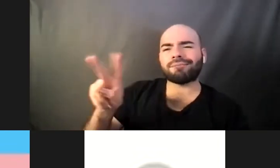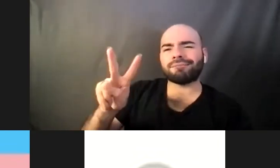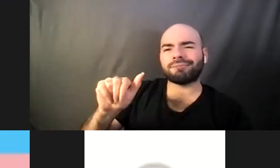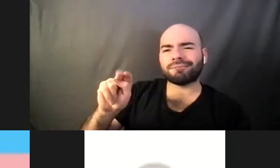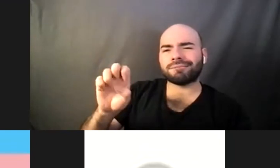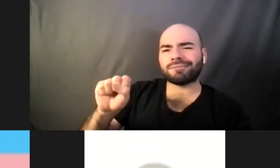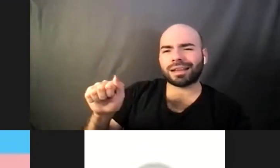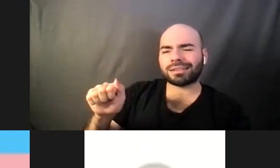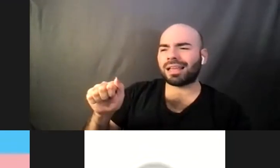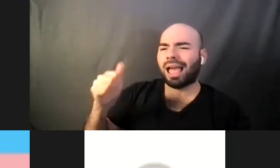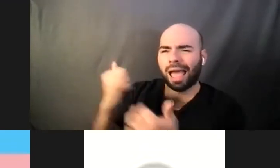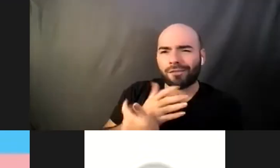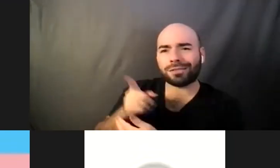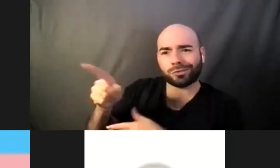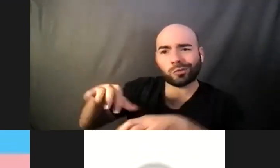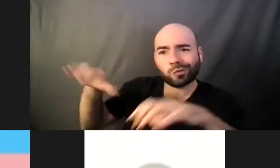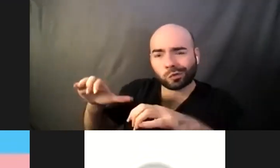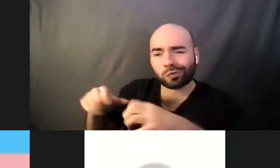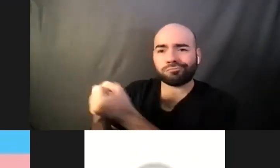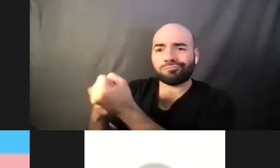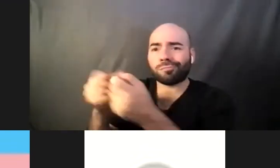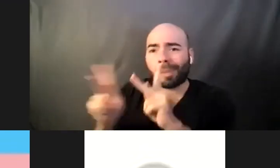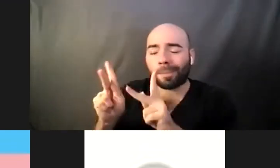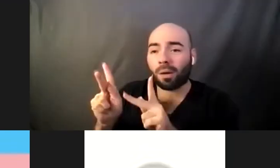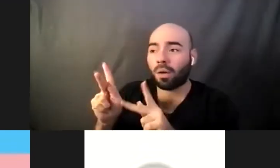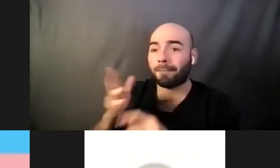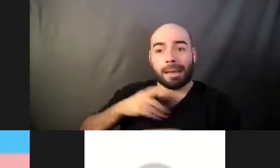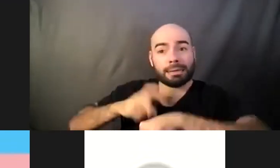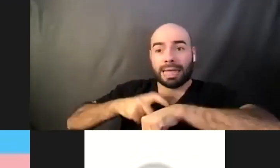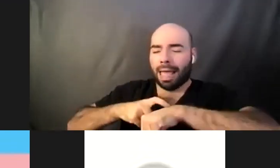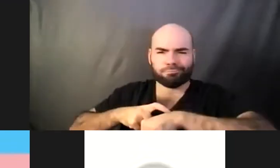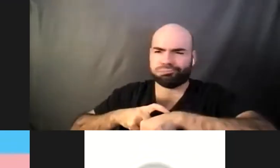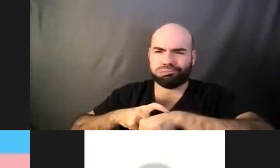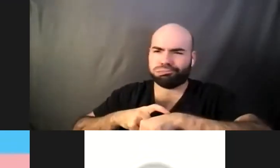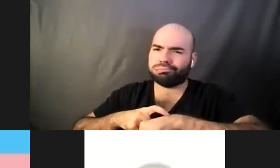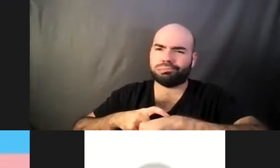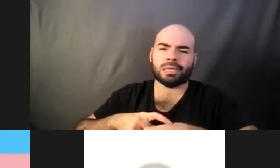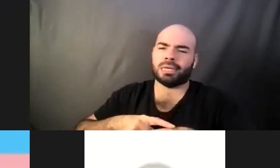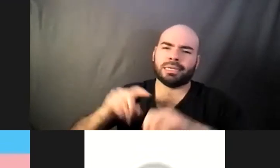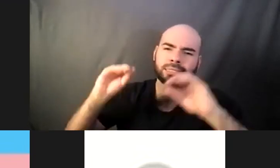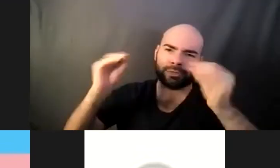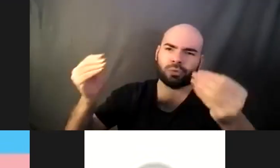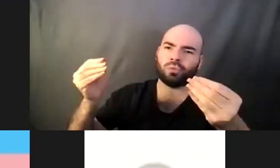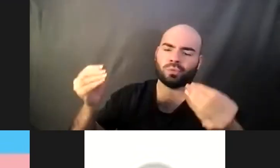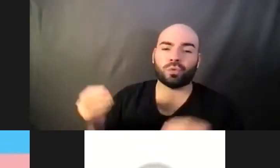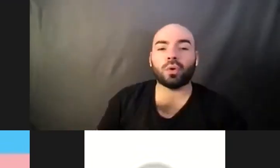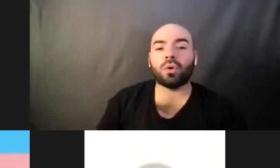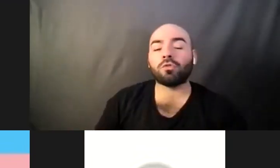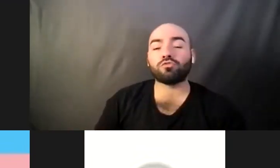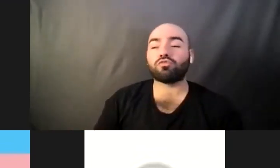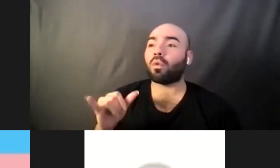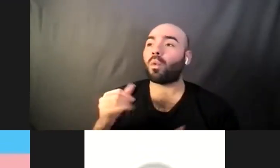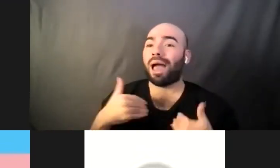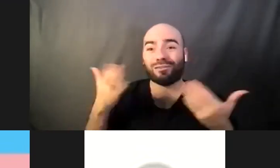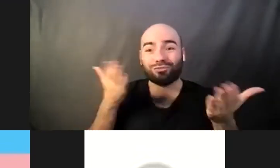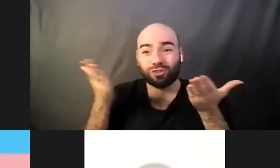everything that Vanessa does for people, like, that wasn't an option for people like me growing up, you know? And it's like to have services like